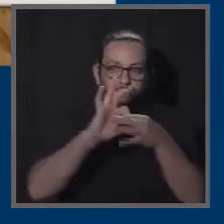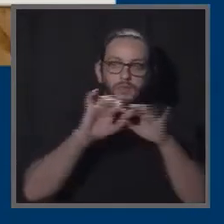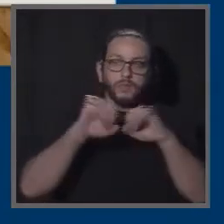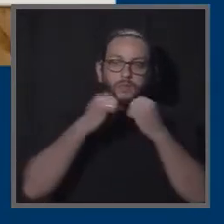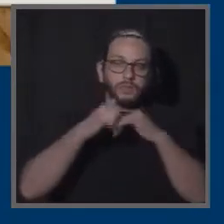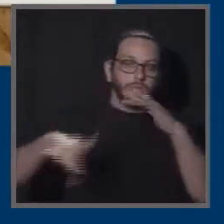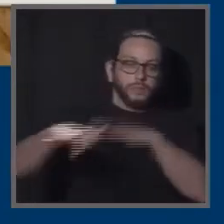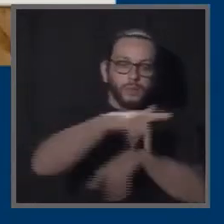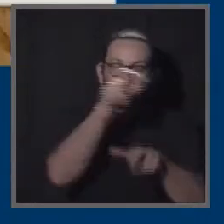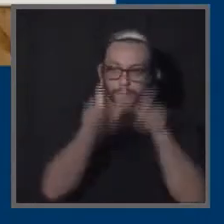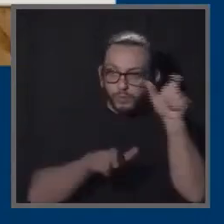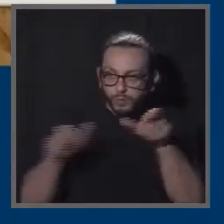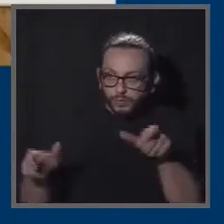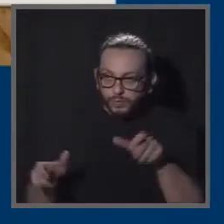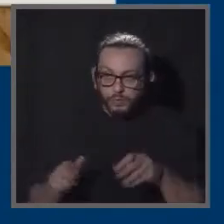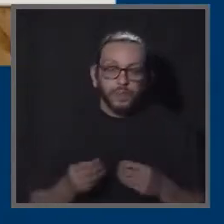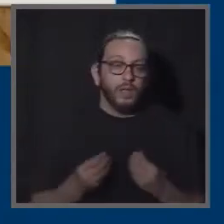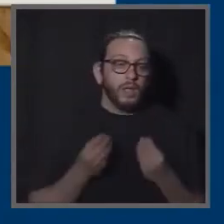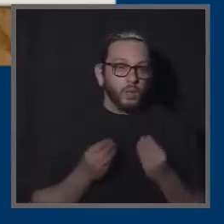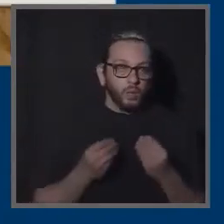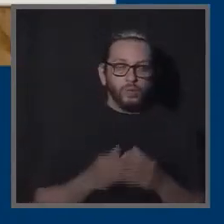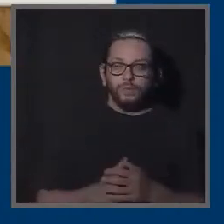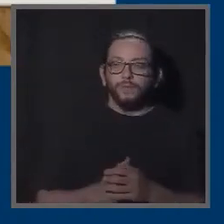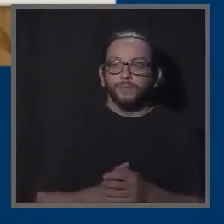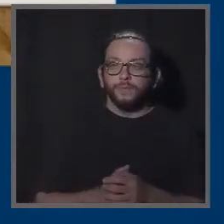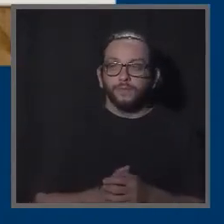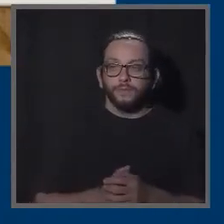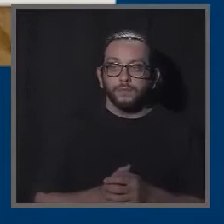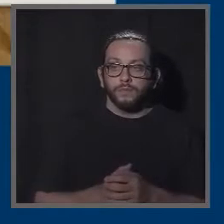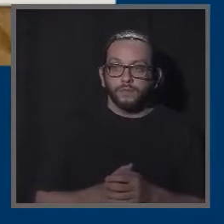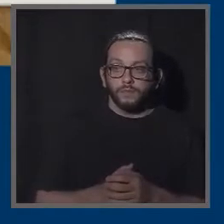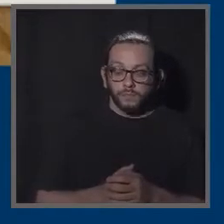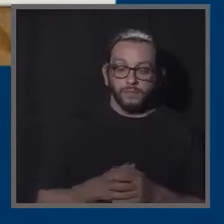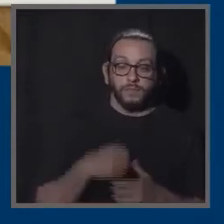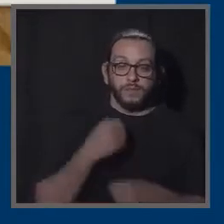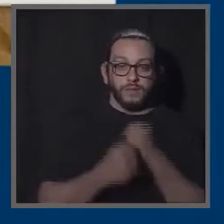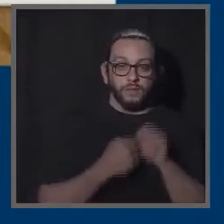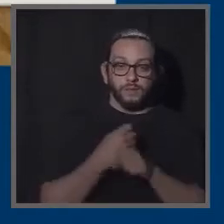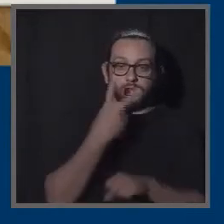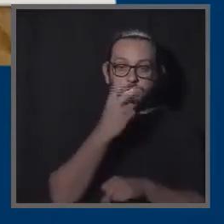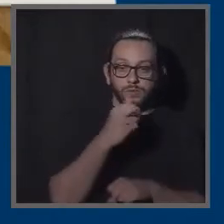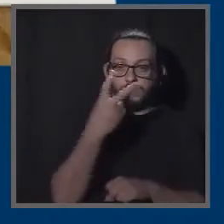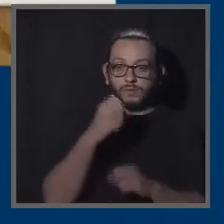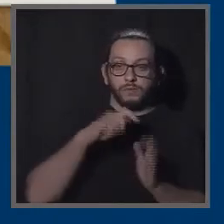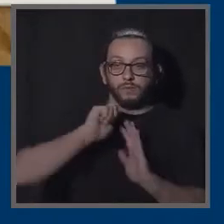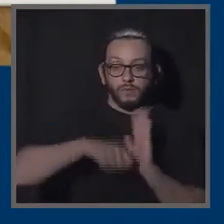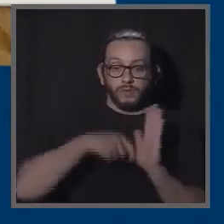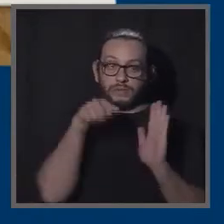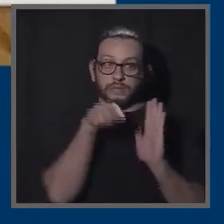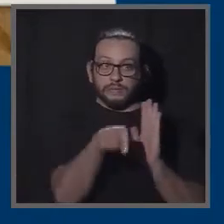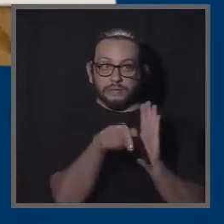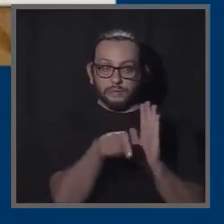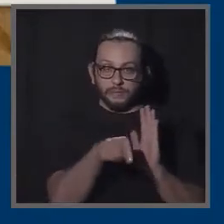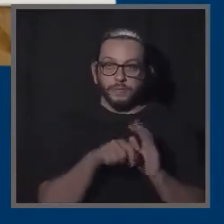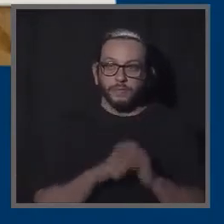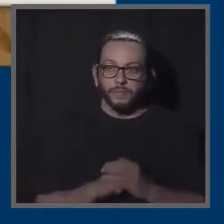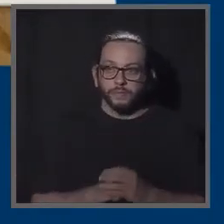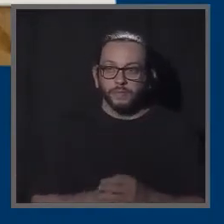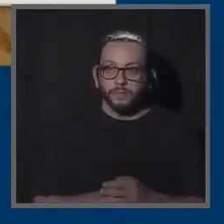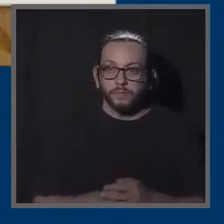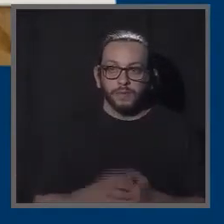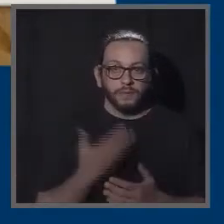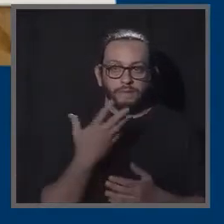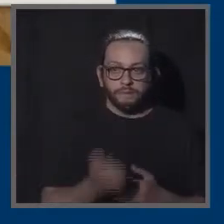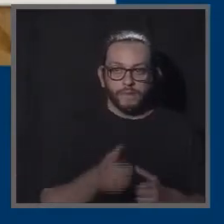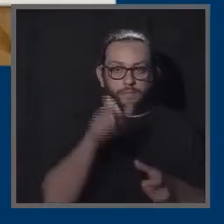a Horizon 2020 research project that I'm currently involved with 18 researchers across